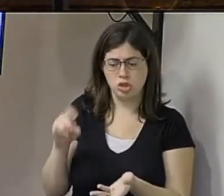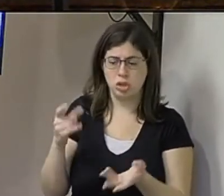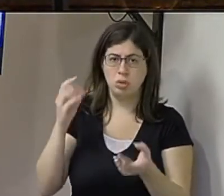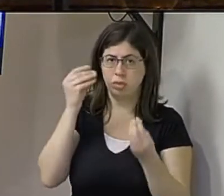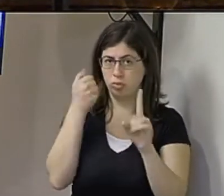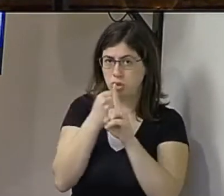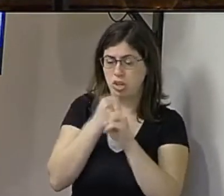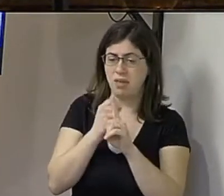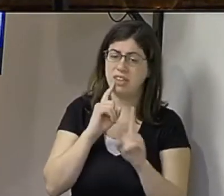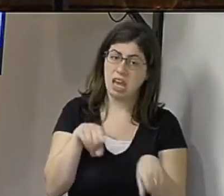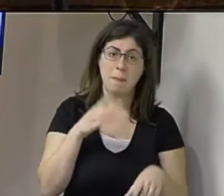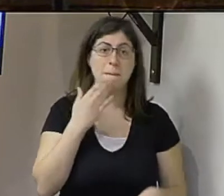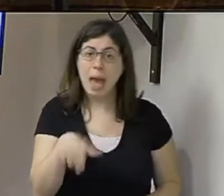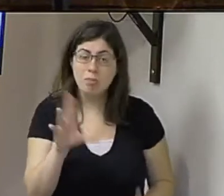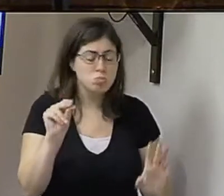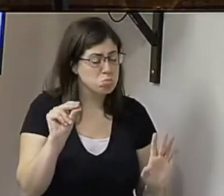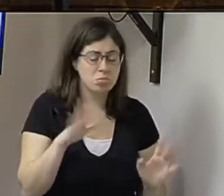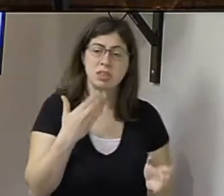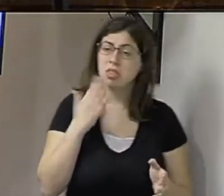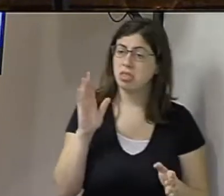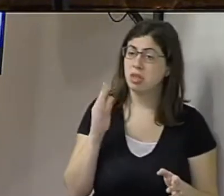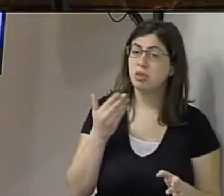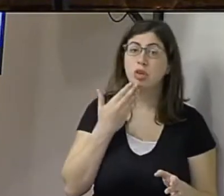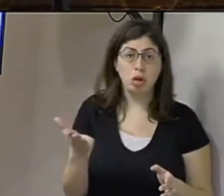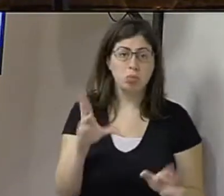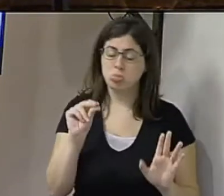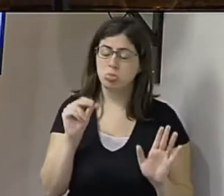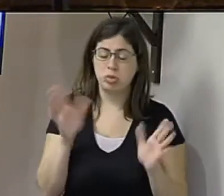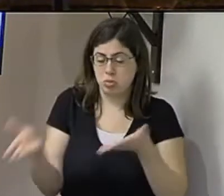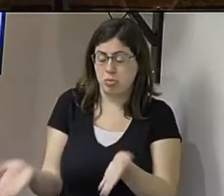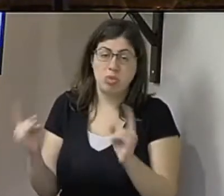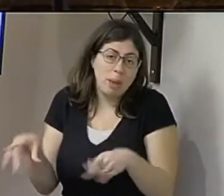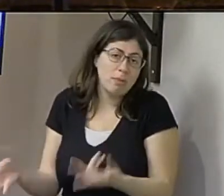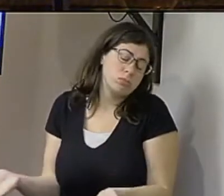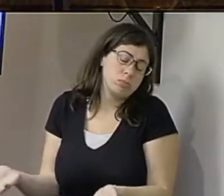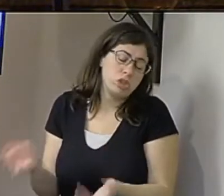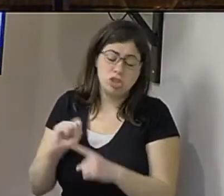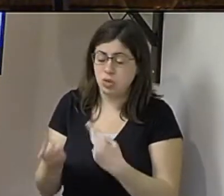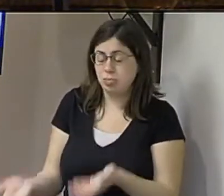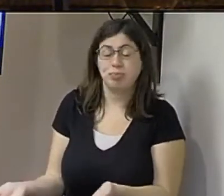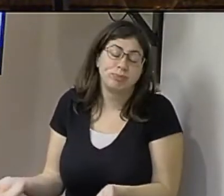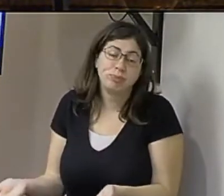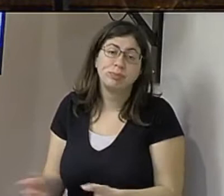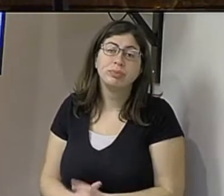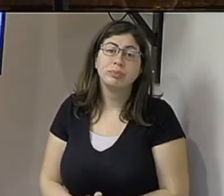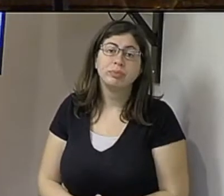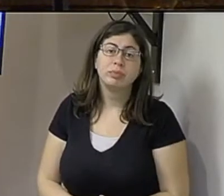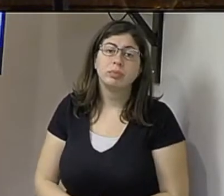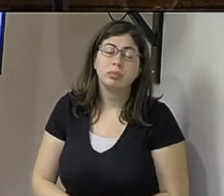own conclusions. It's not saying, and that was a bad thing to do, or that was a good thing to do. It's saying, this is where we are. This is where these people are. This is the situation that they're in.